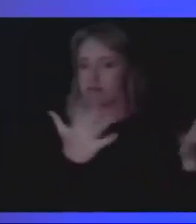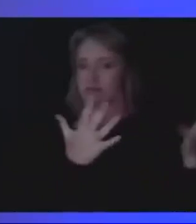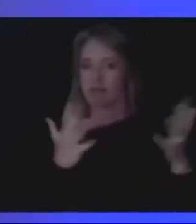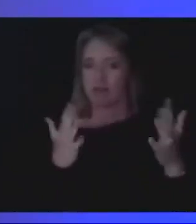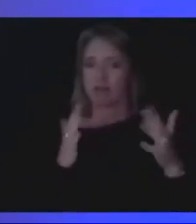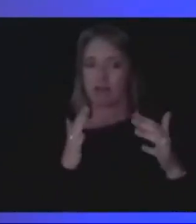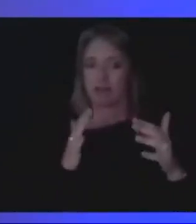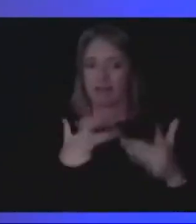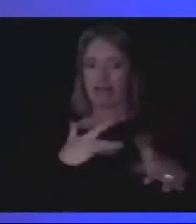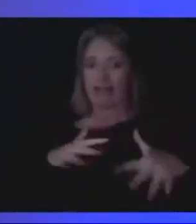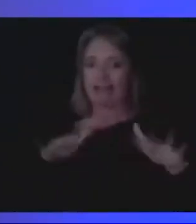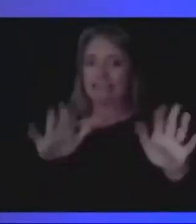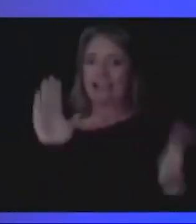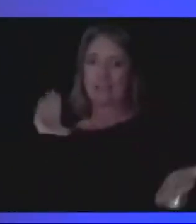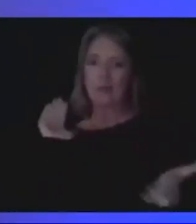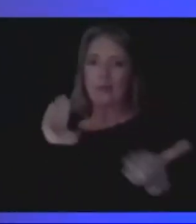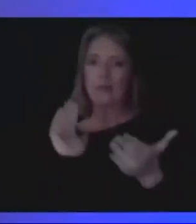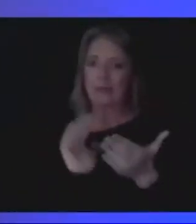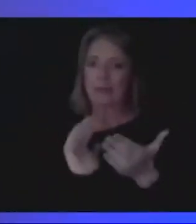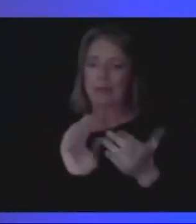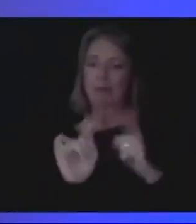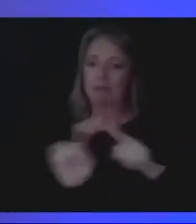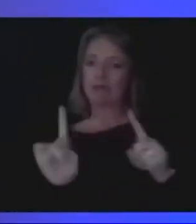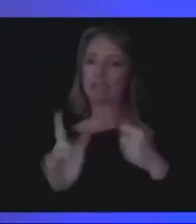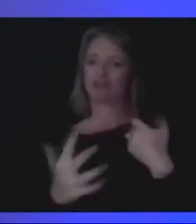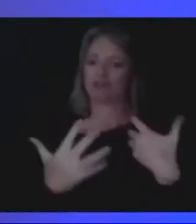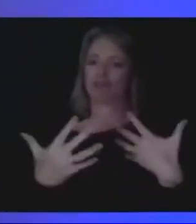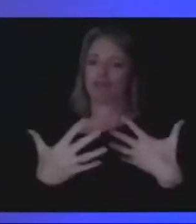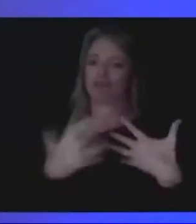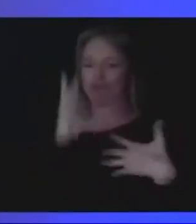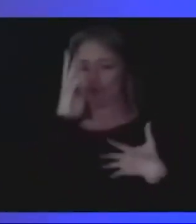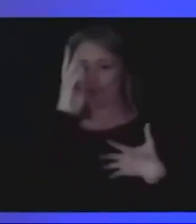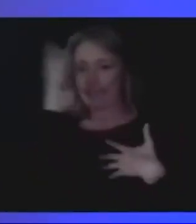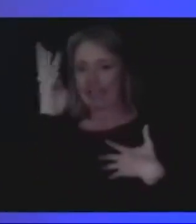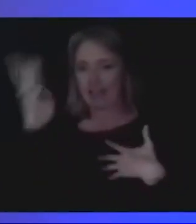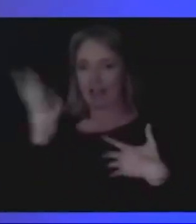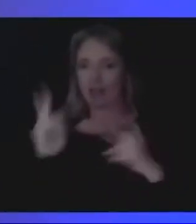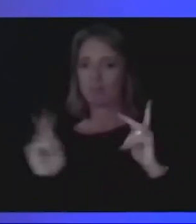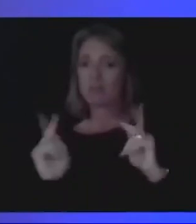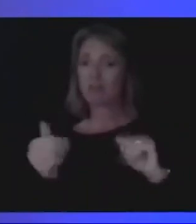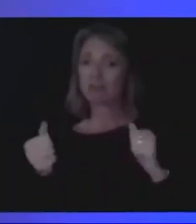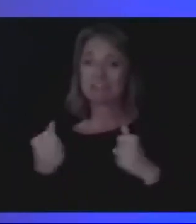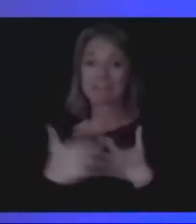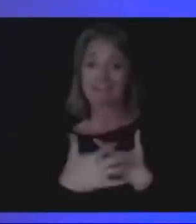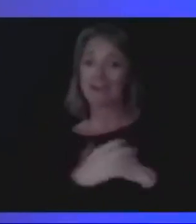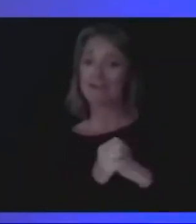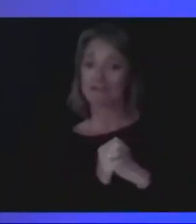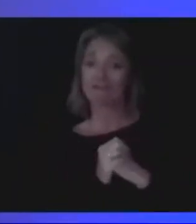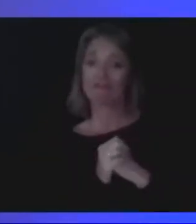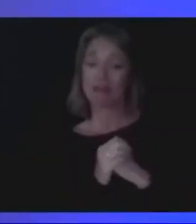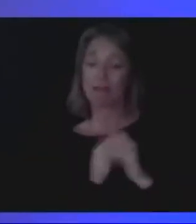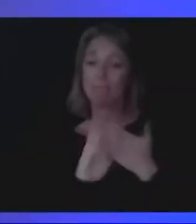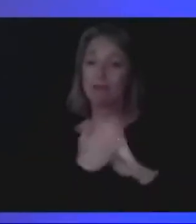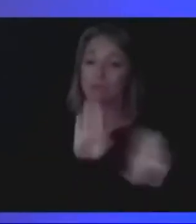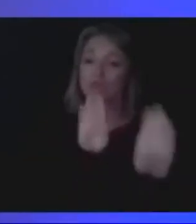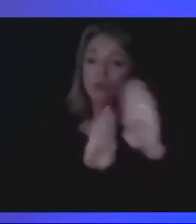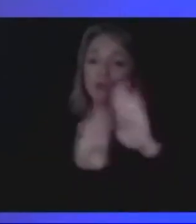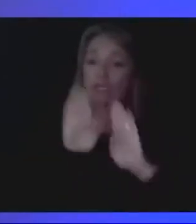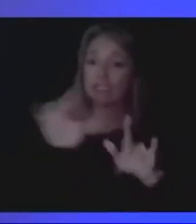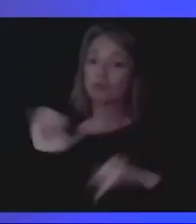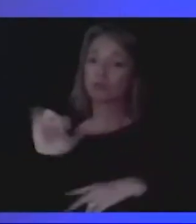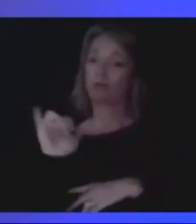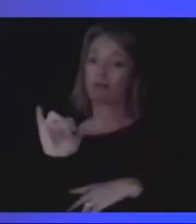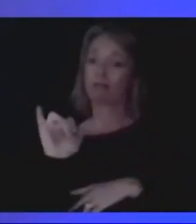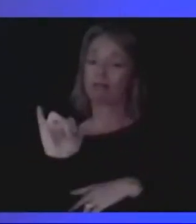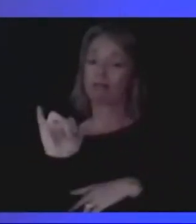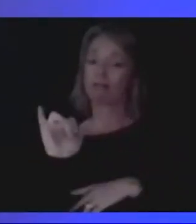and the unknowns created a lot of, just folks were scared and made it frustrating. The volume slowed down.